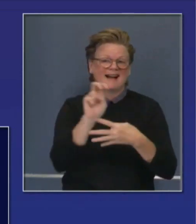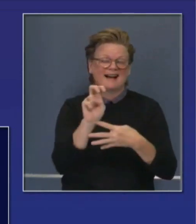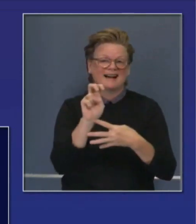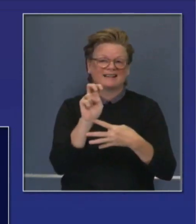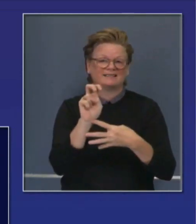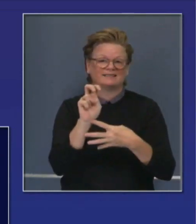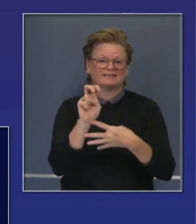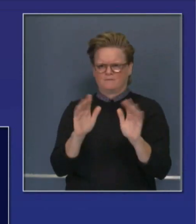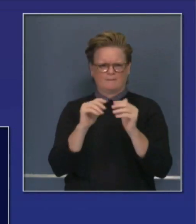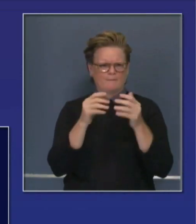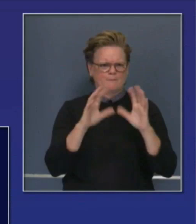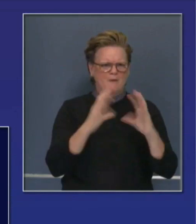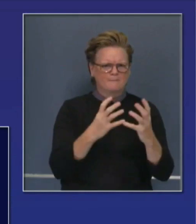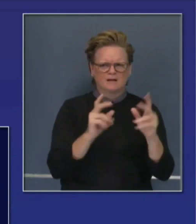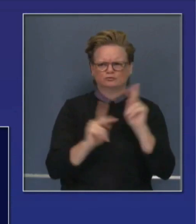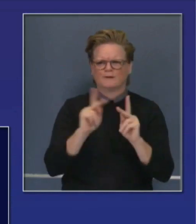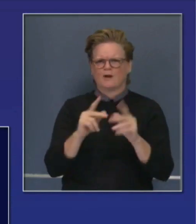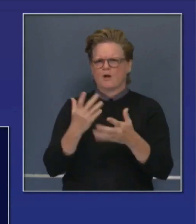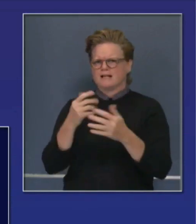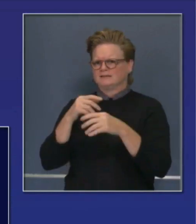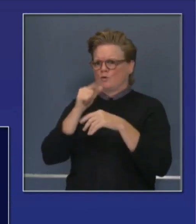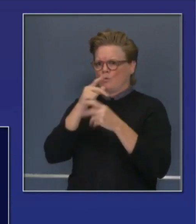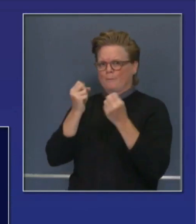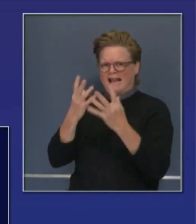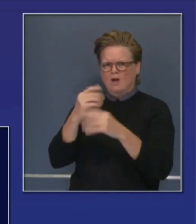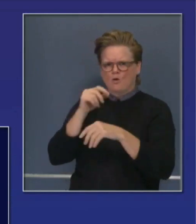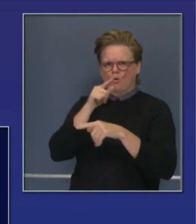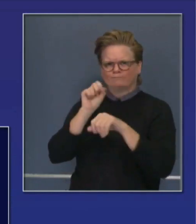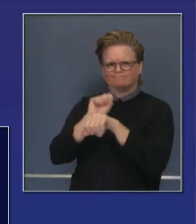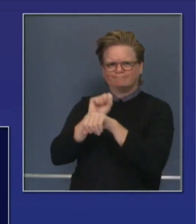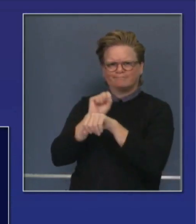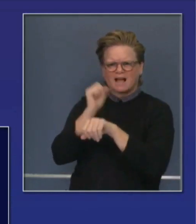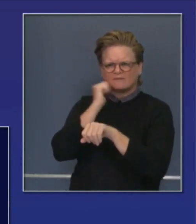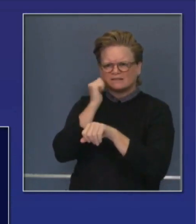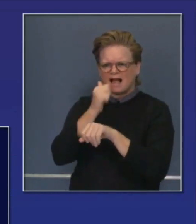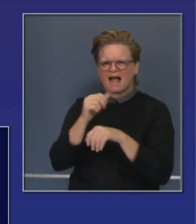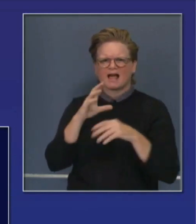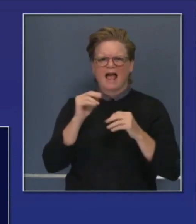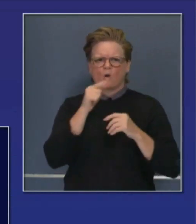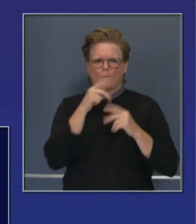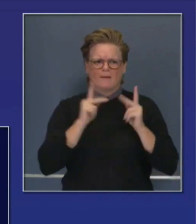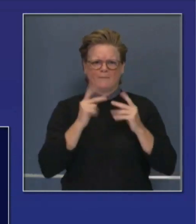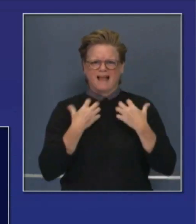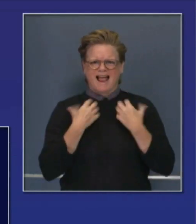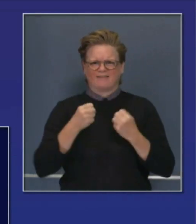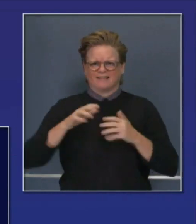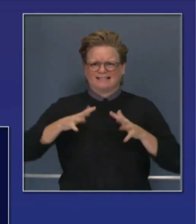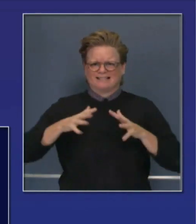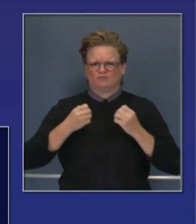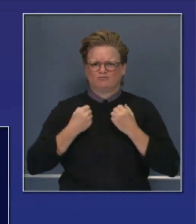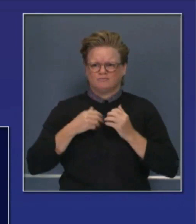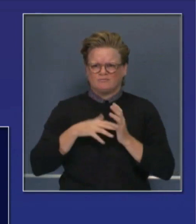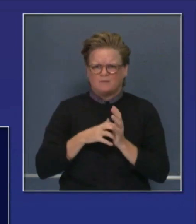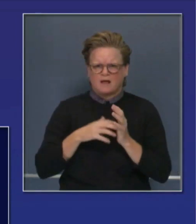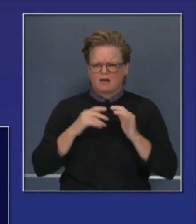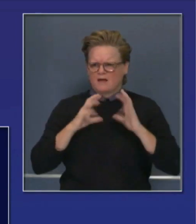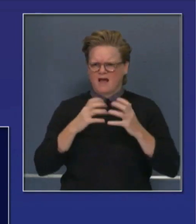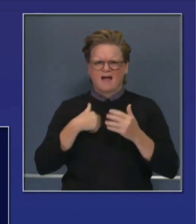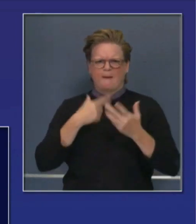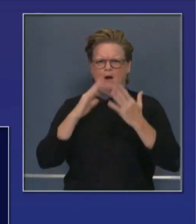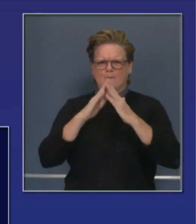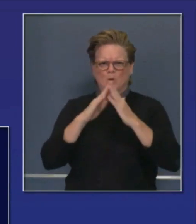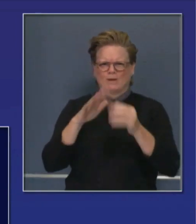shops, and indoor shopping centers will need to continue operating outdoors with proper permits until an updated order is